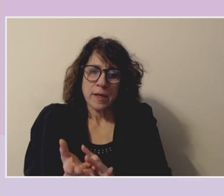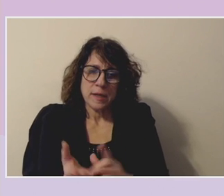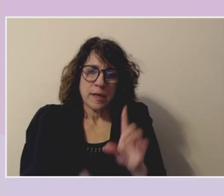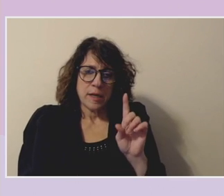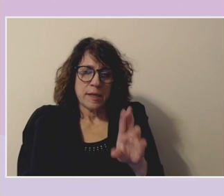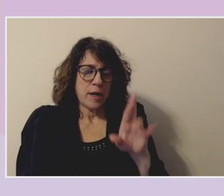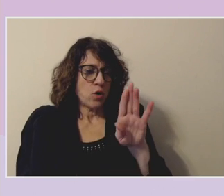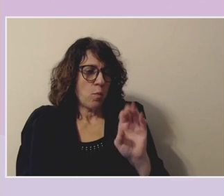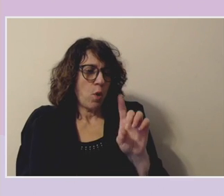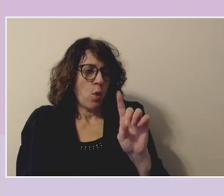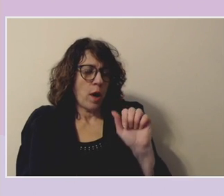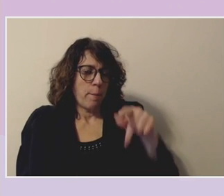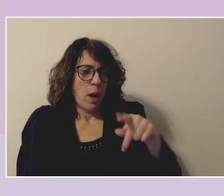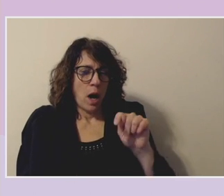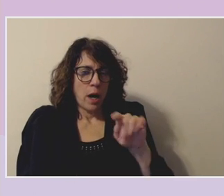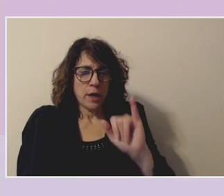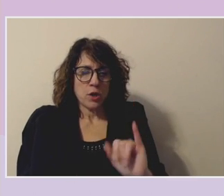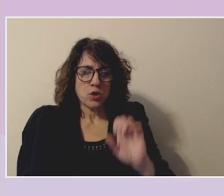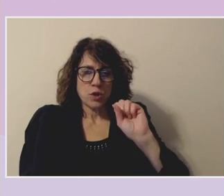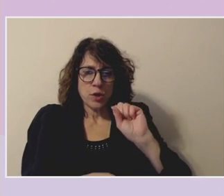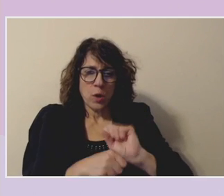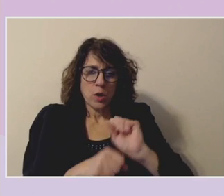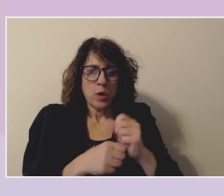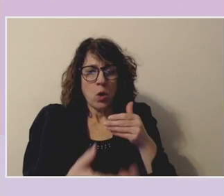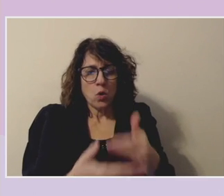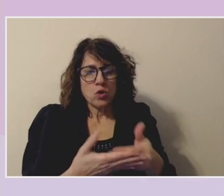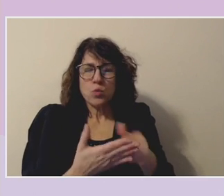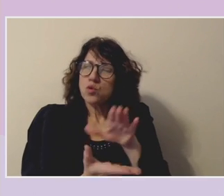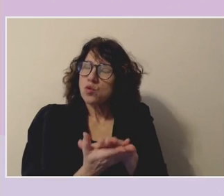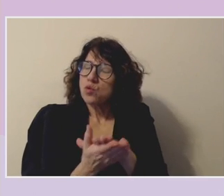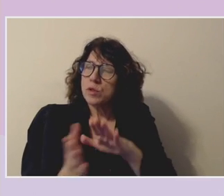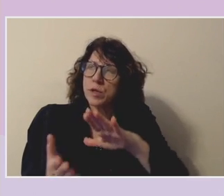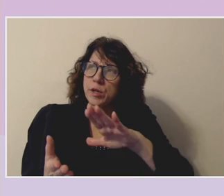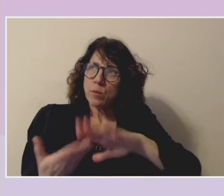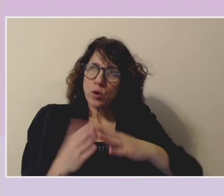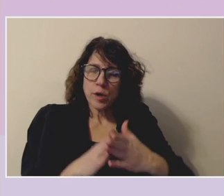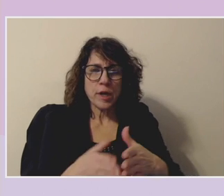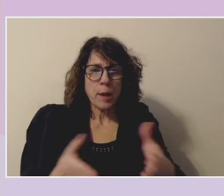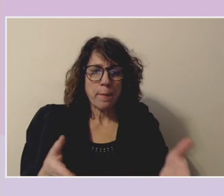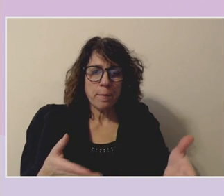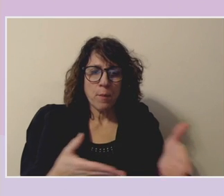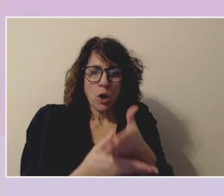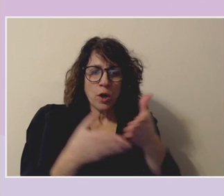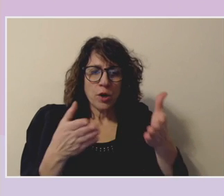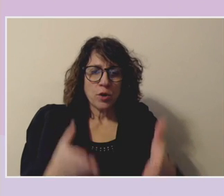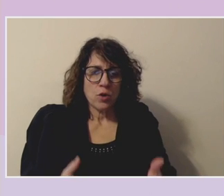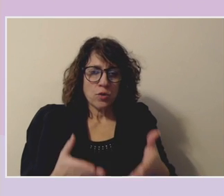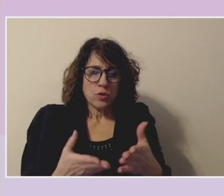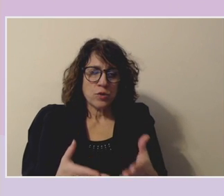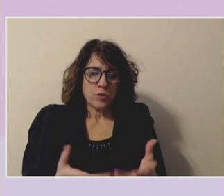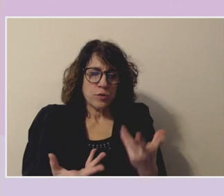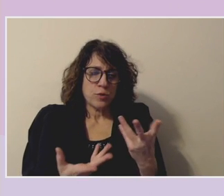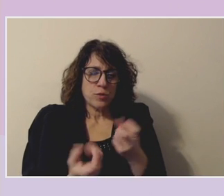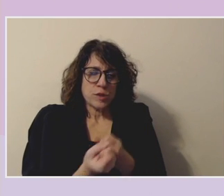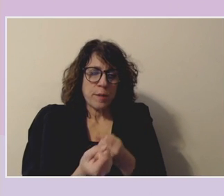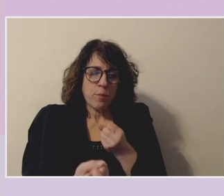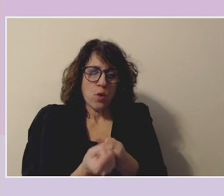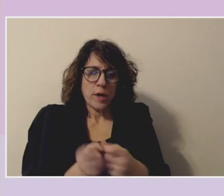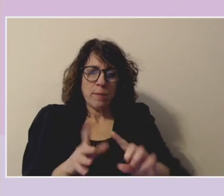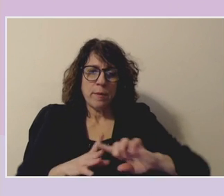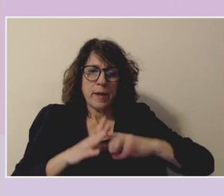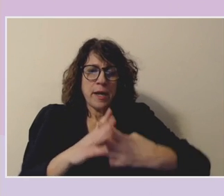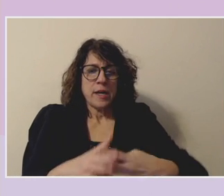with schools and community partners to support implementation and sustainability of prevention practices